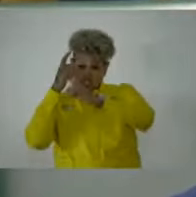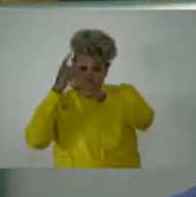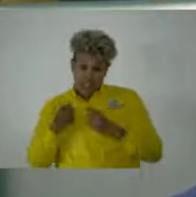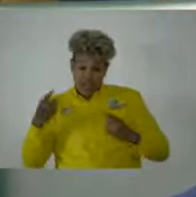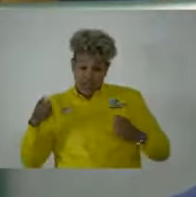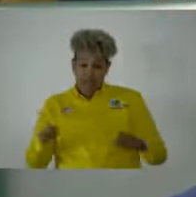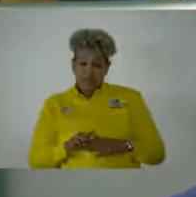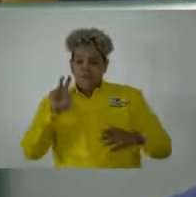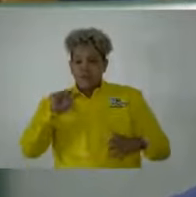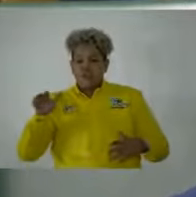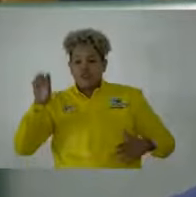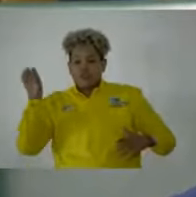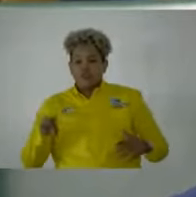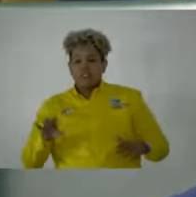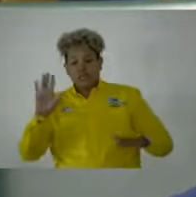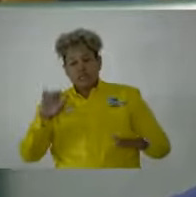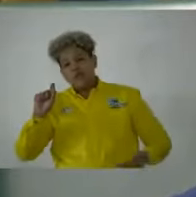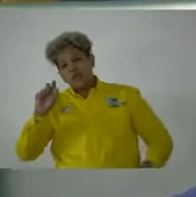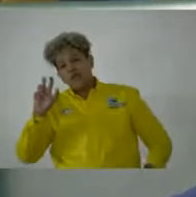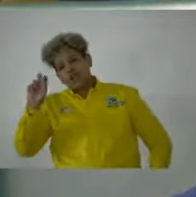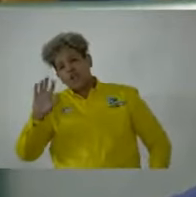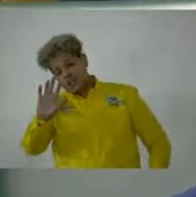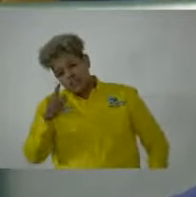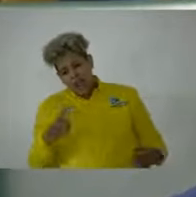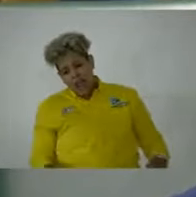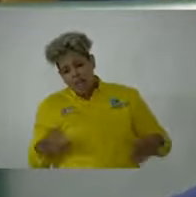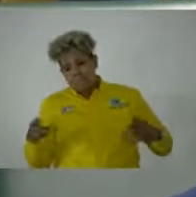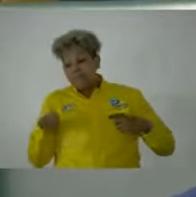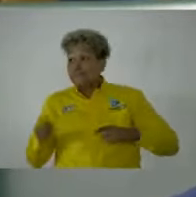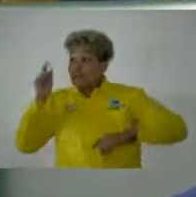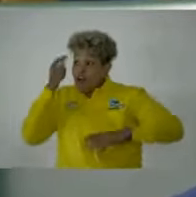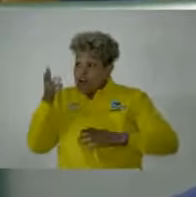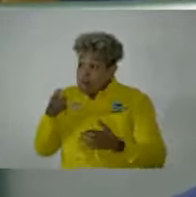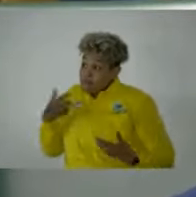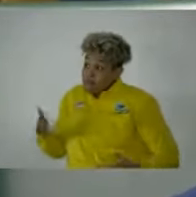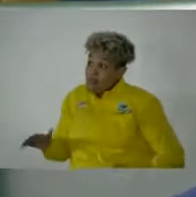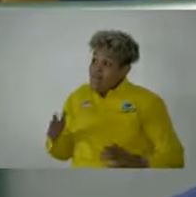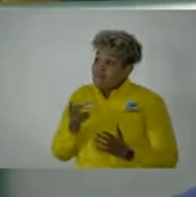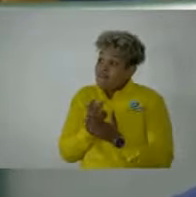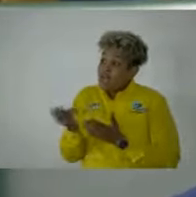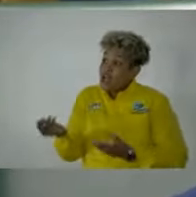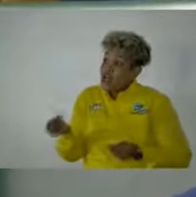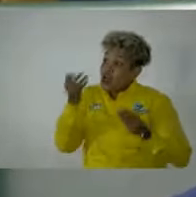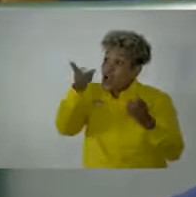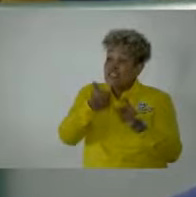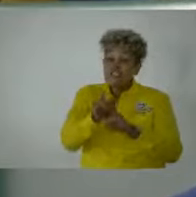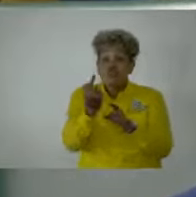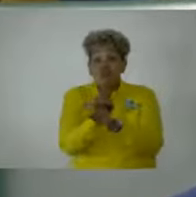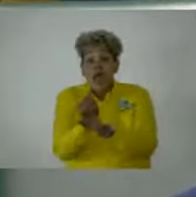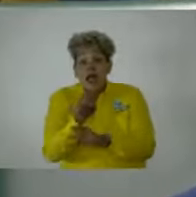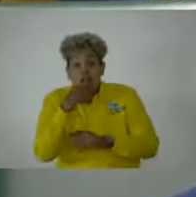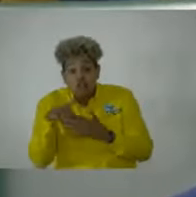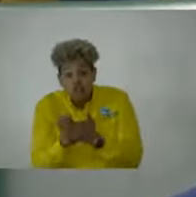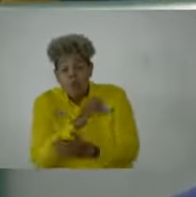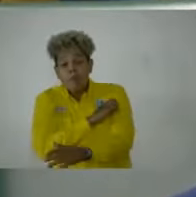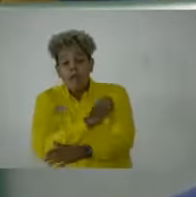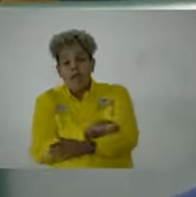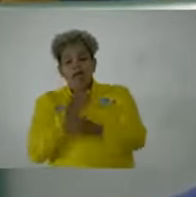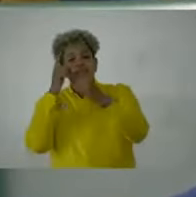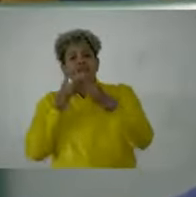target of 33% by 2030. Yes. This government has failed to issue regular renewable